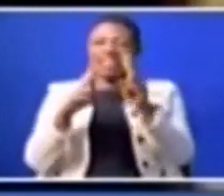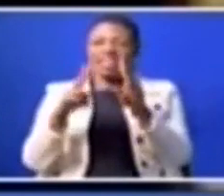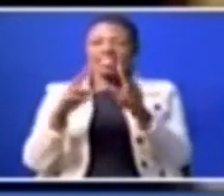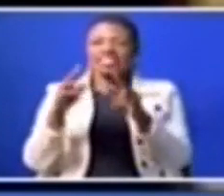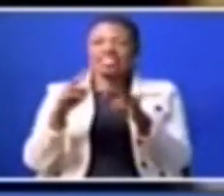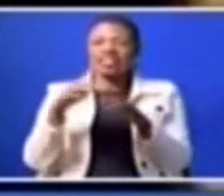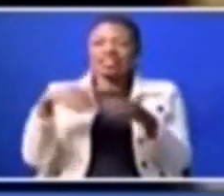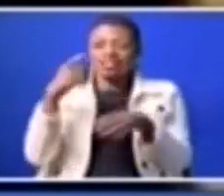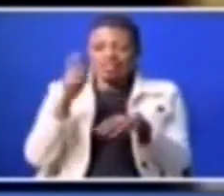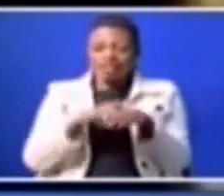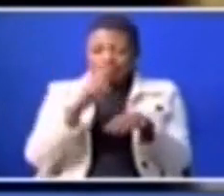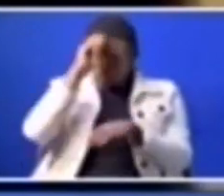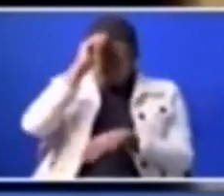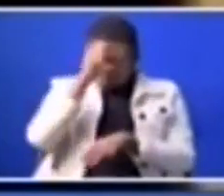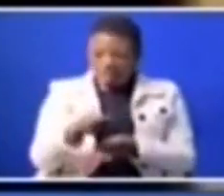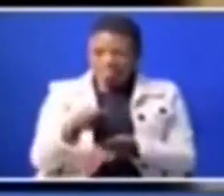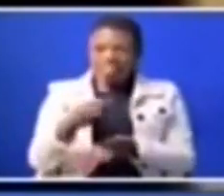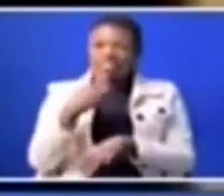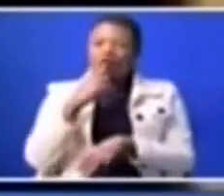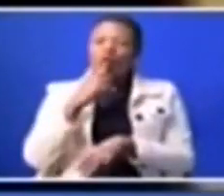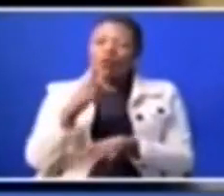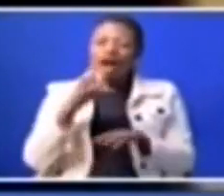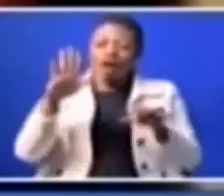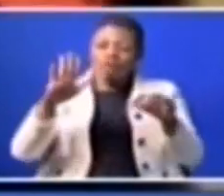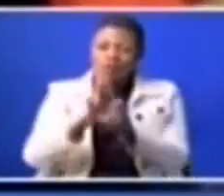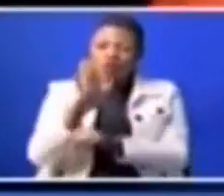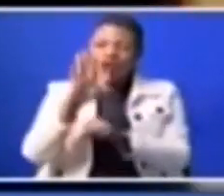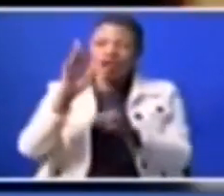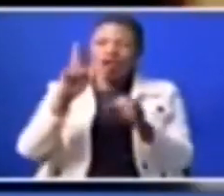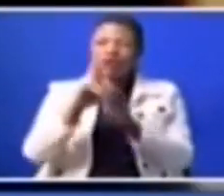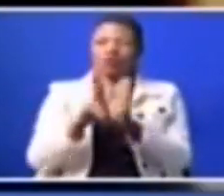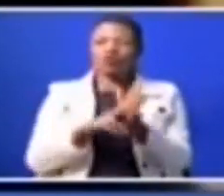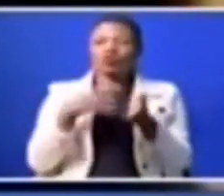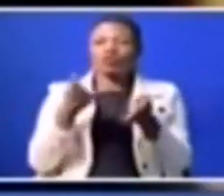when the judge convenes to deliver his full ruling on this particular petition.